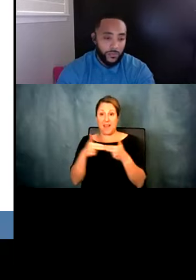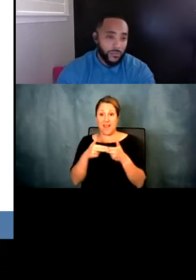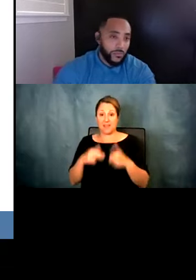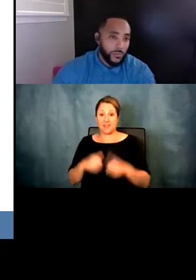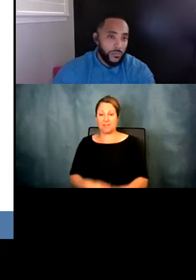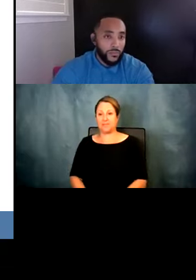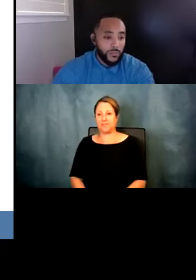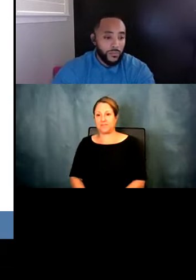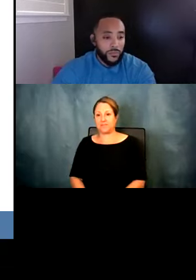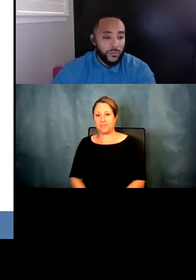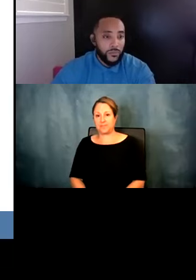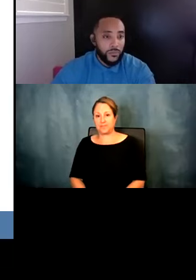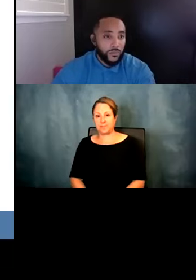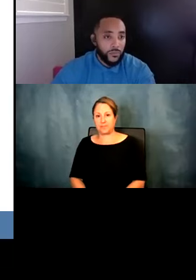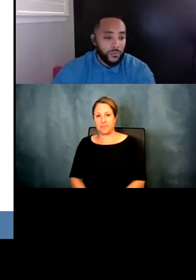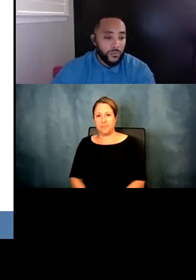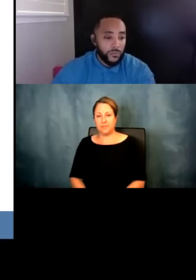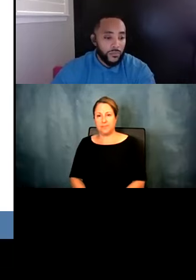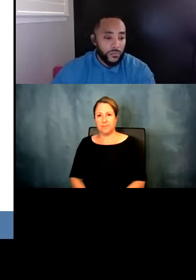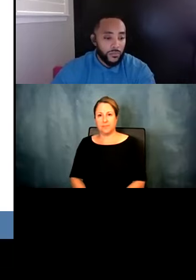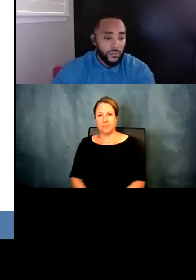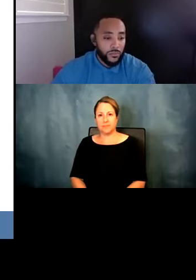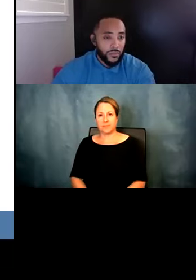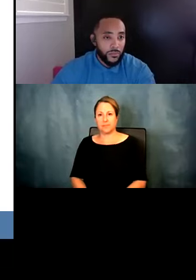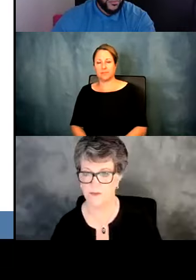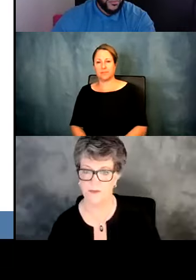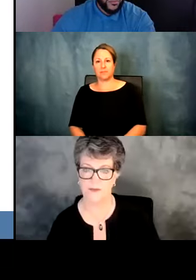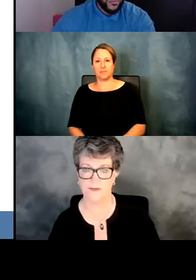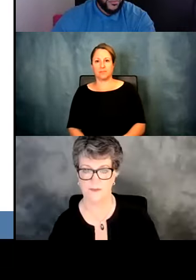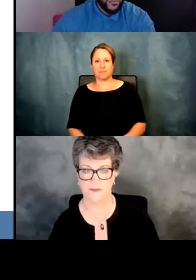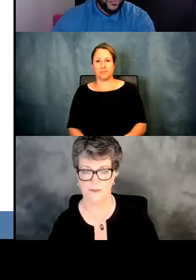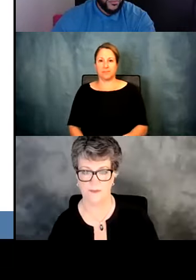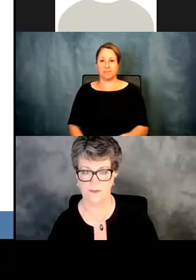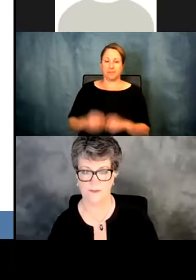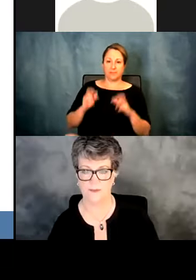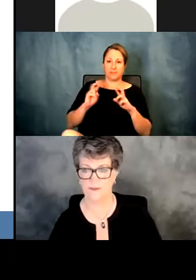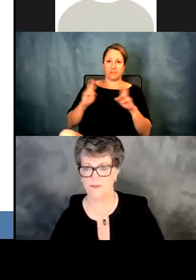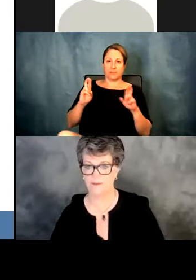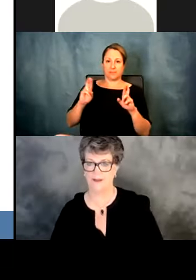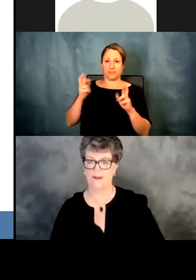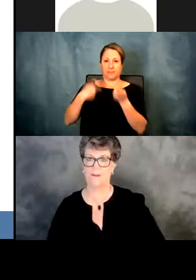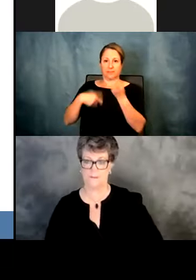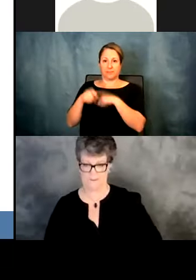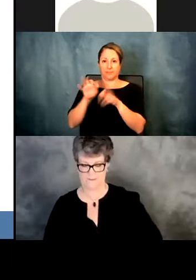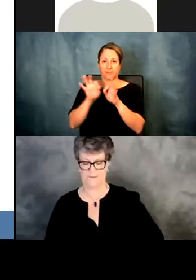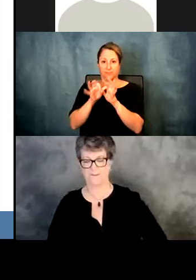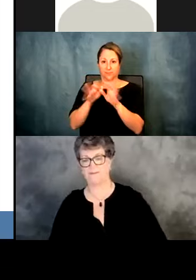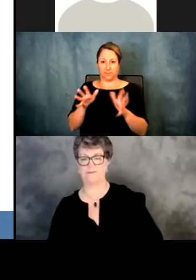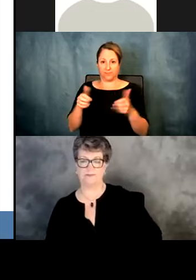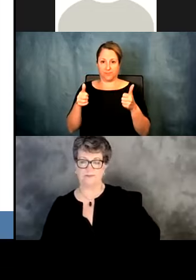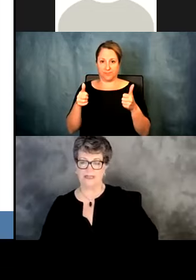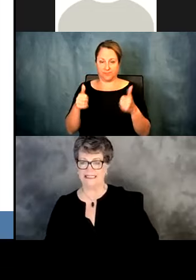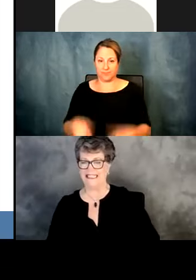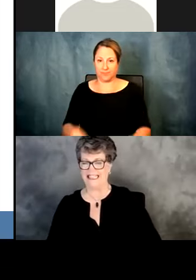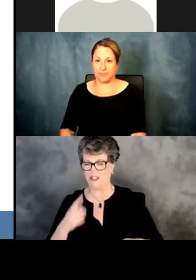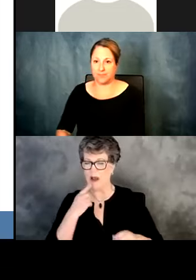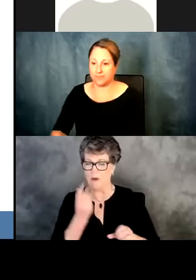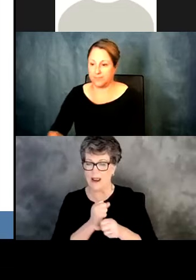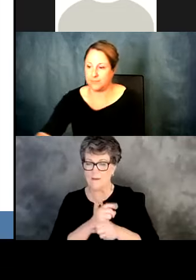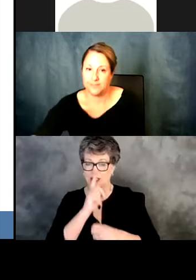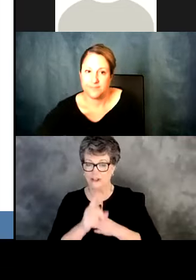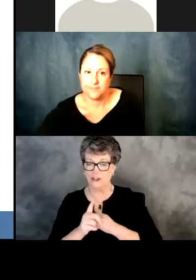because I really feel like people will have a lot of questions, and I will want to make sure